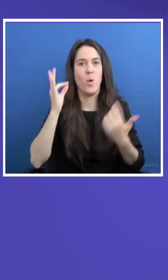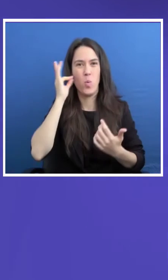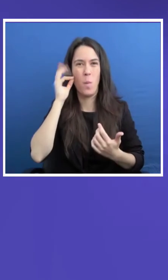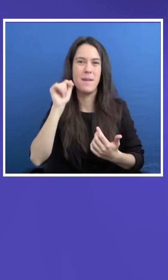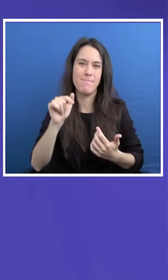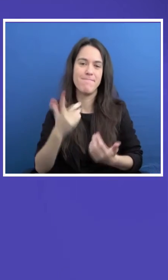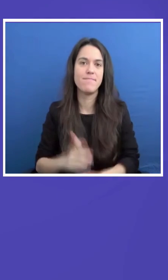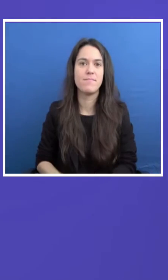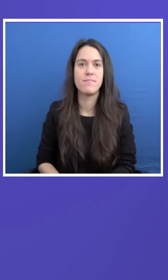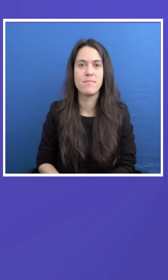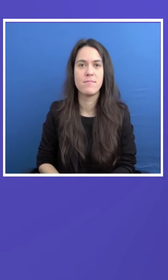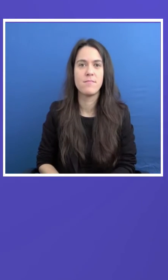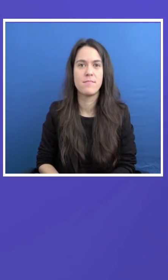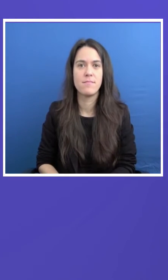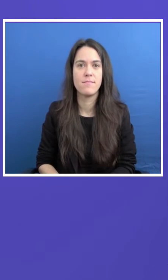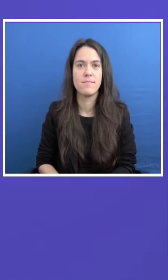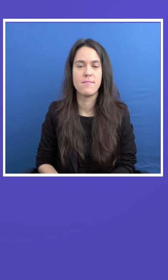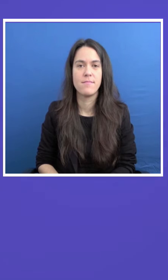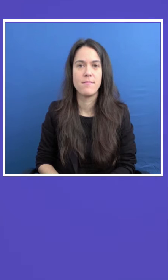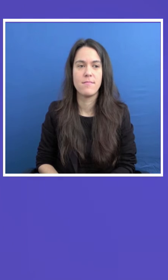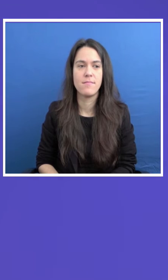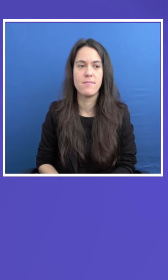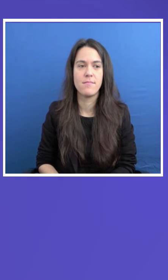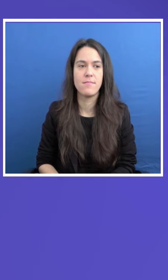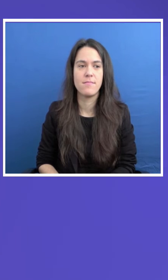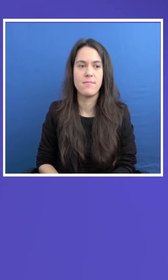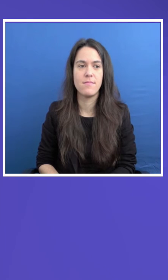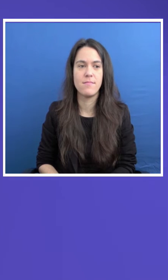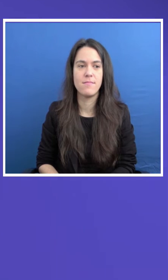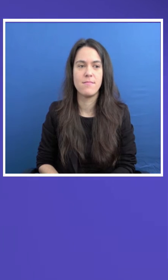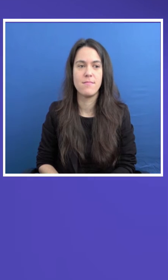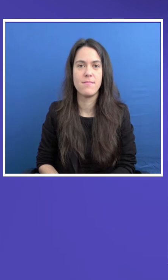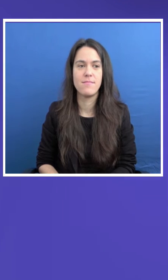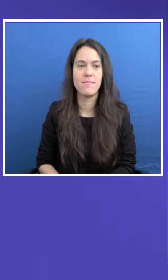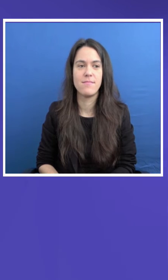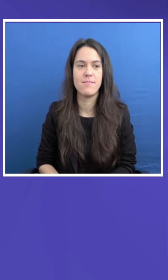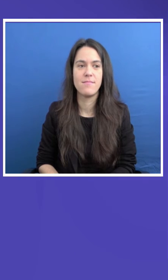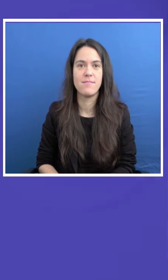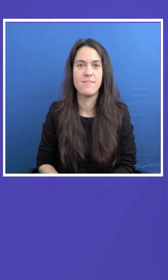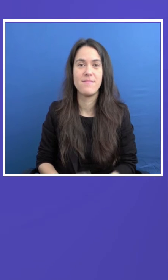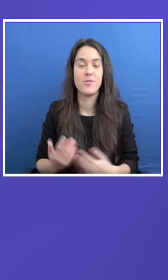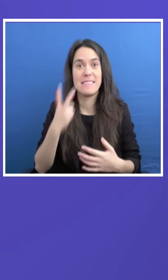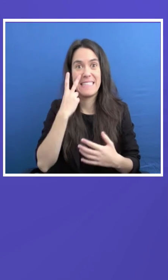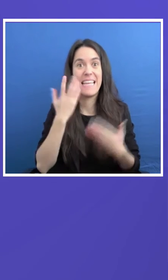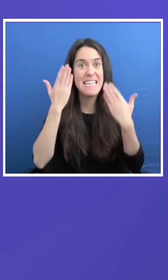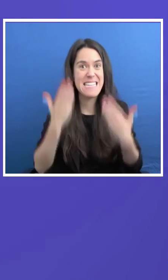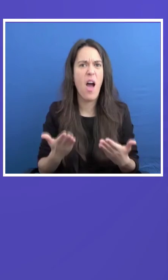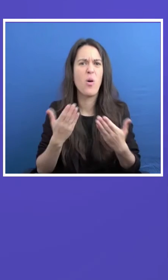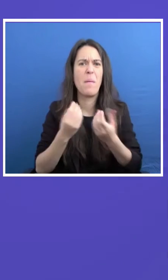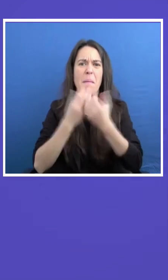And, you know, with all the difficulties we live nowadays,